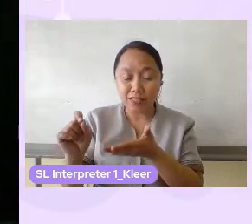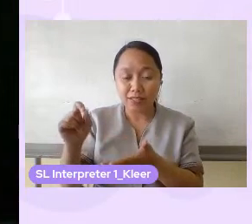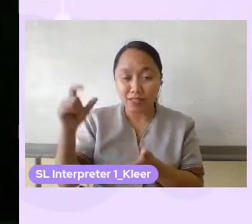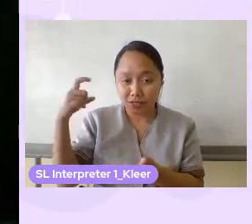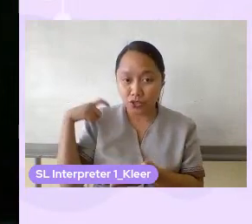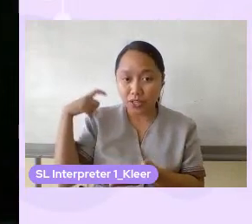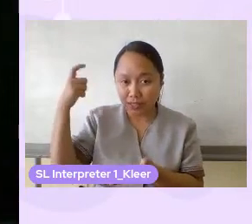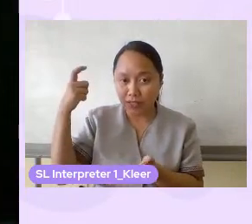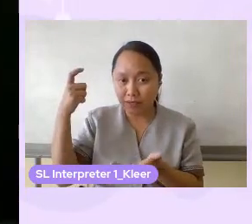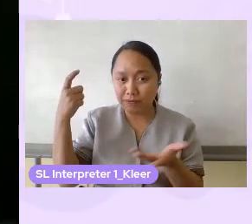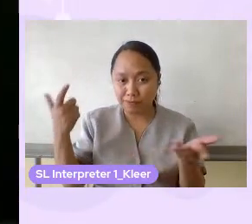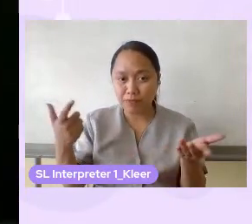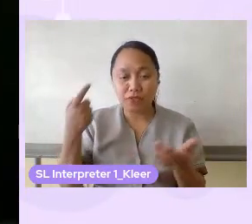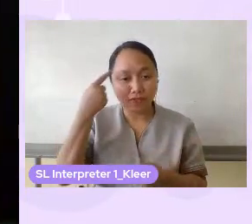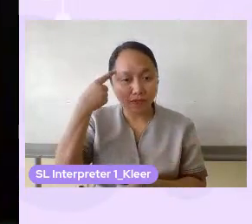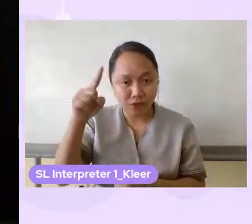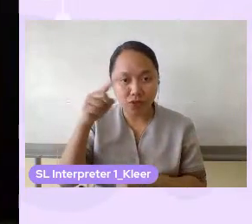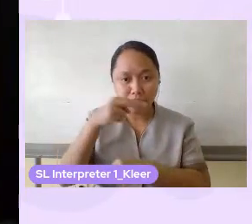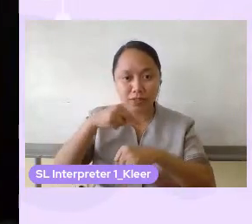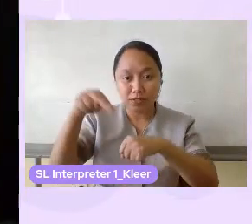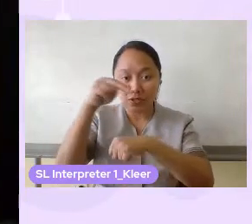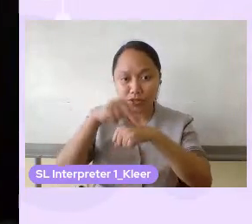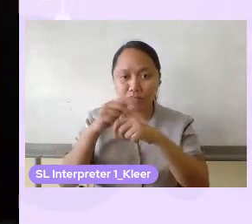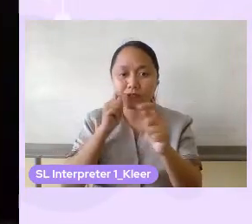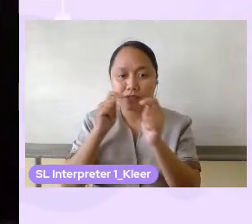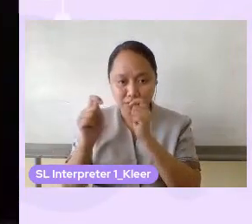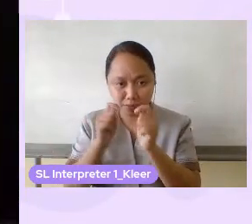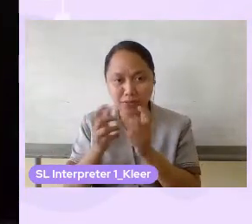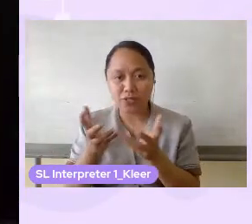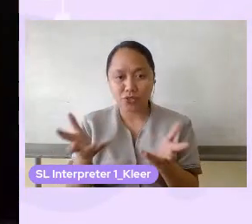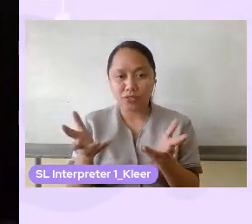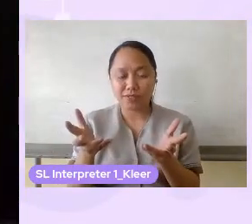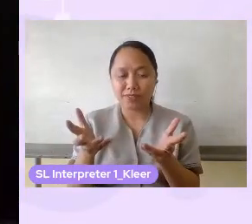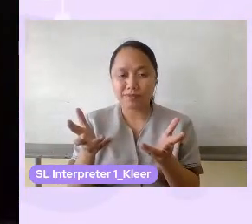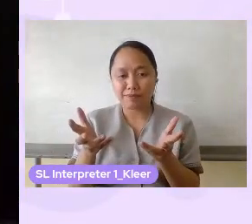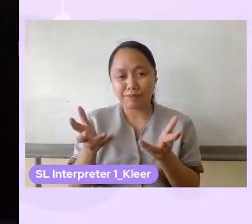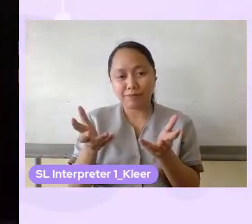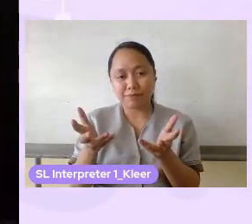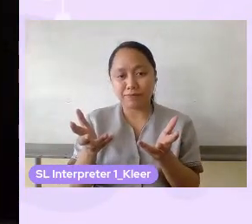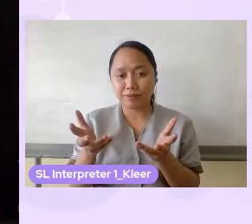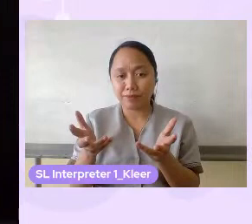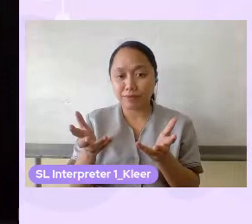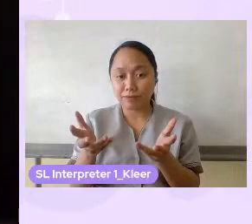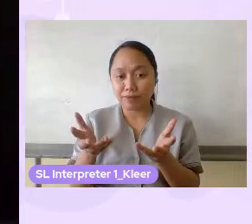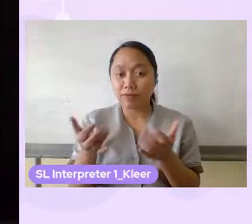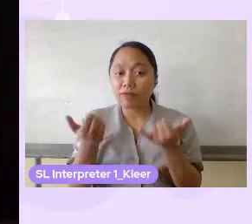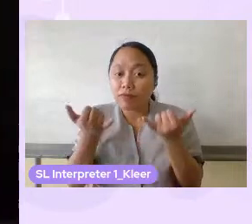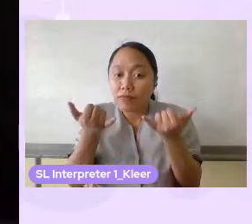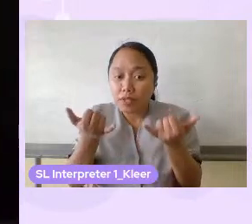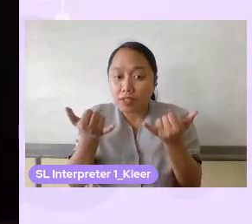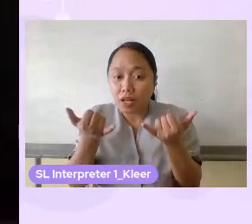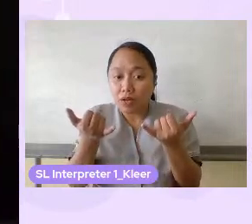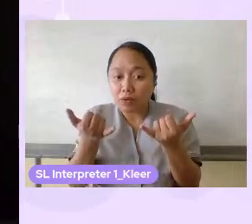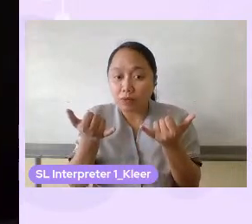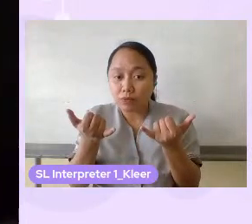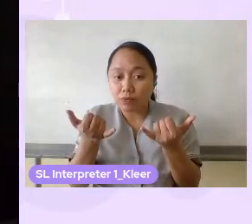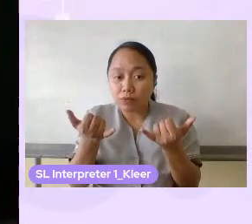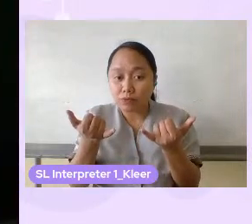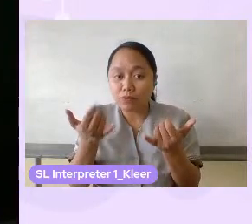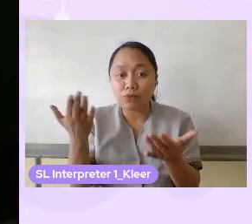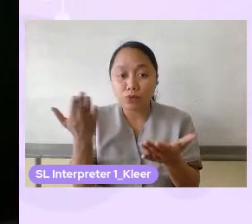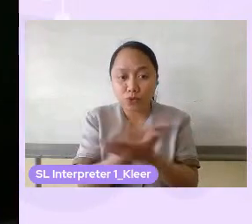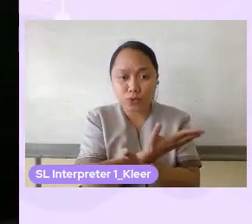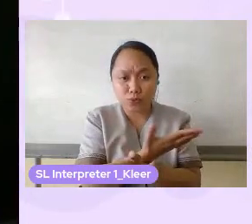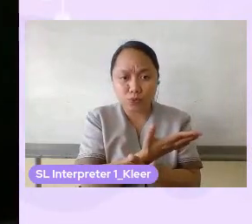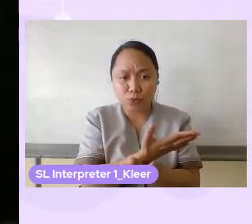the International Telecommunications Union. And so, ito pong inyong alagad as the